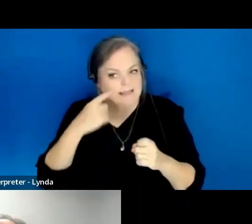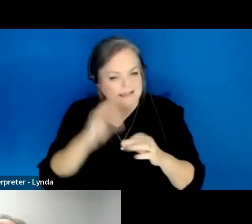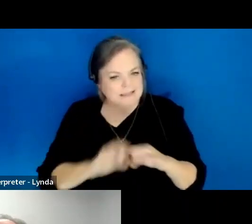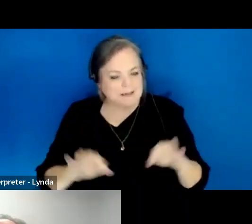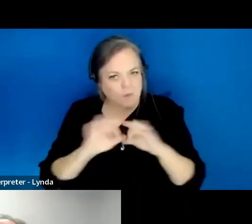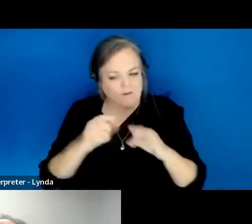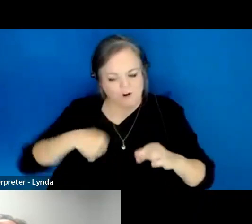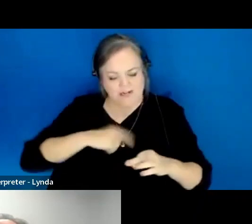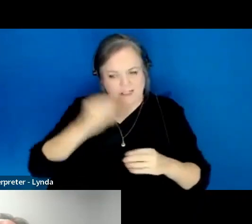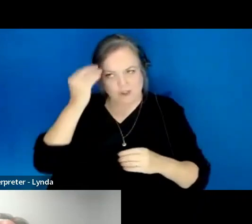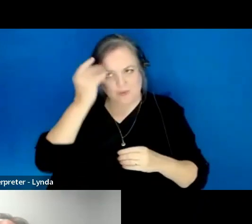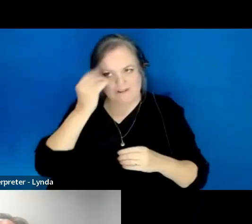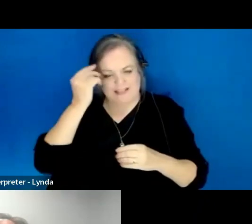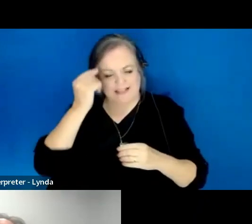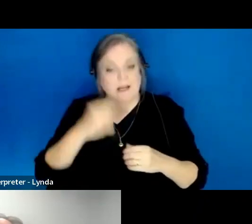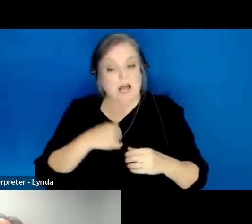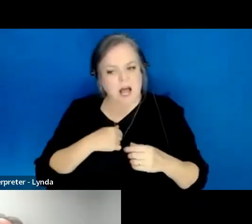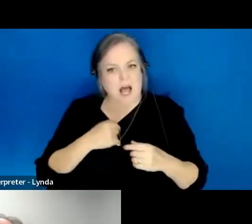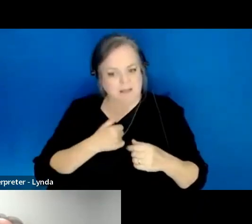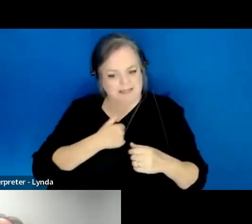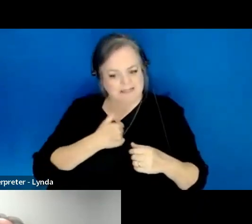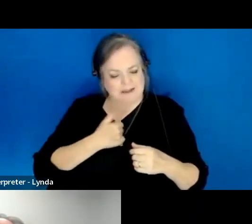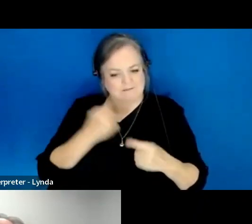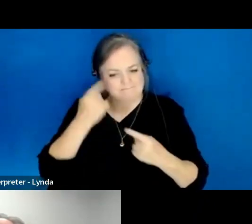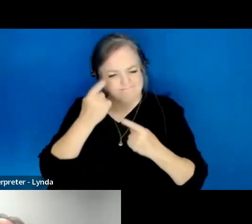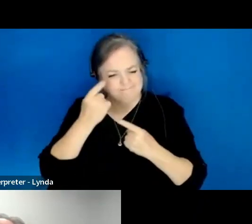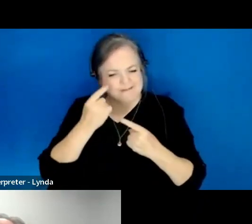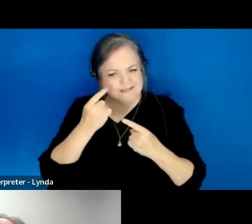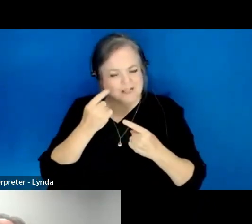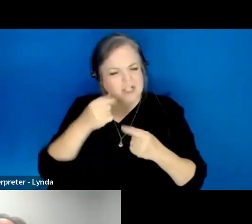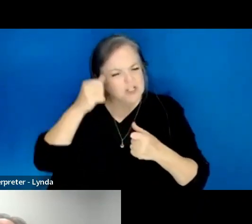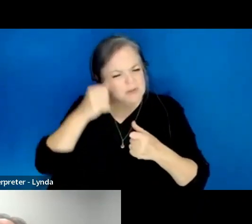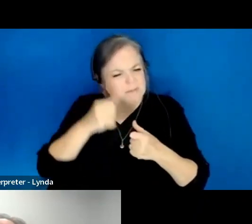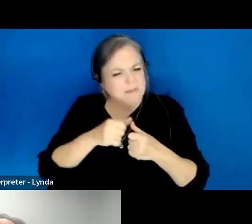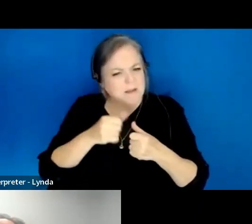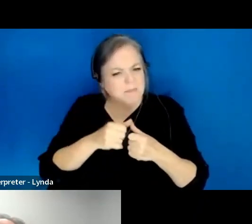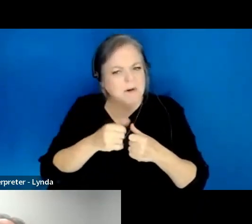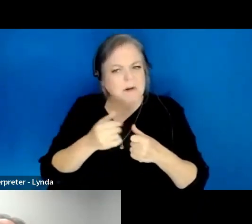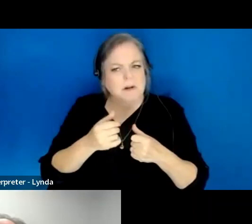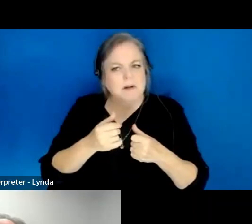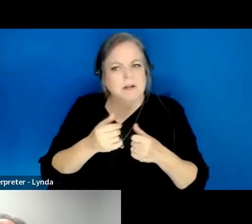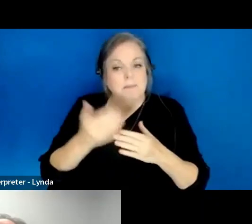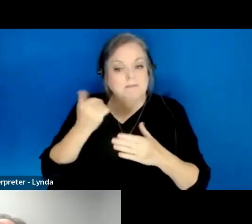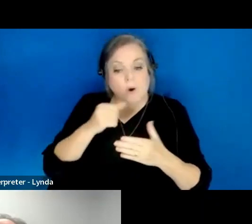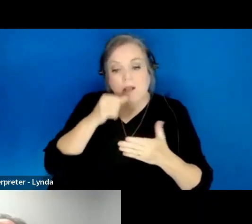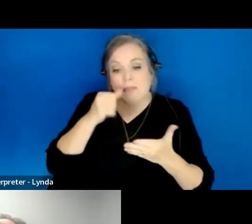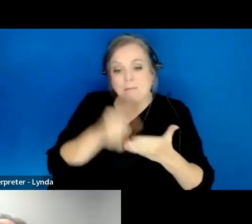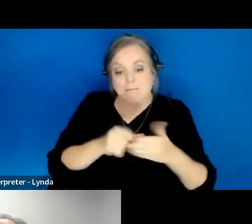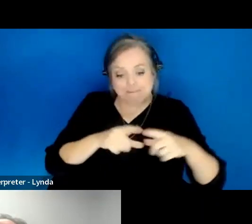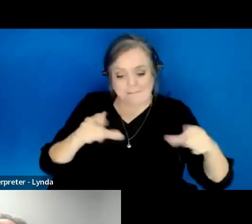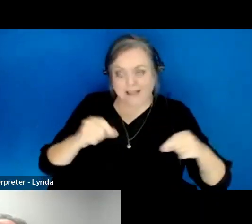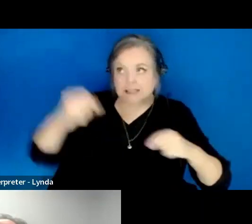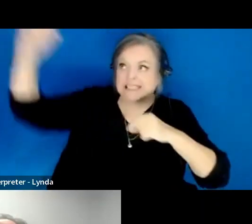reflect. I've been reflecting on remember how we used to put mail out in the sunshine to kill the COVID? Remember how we used to